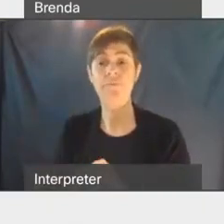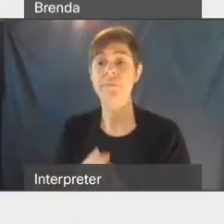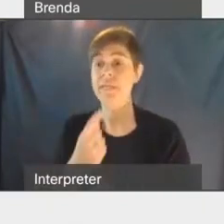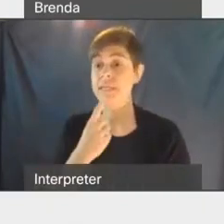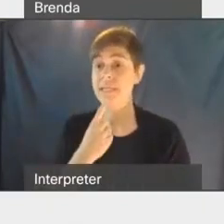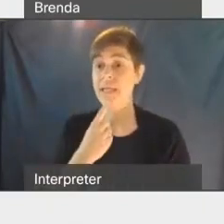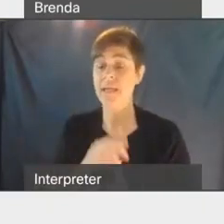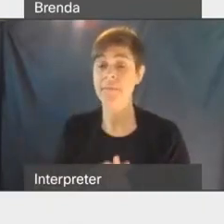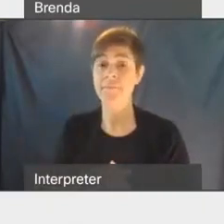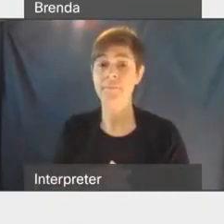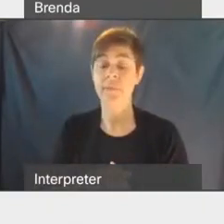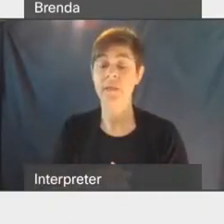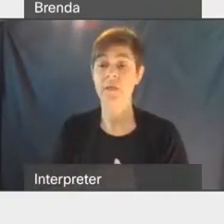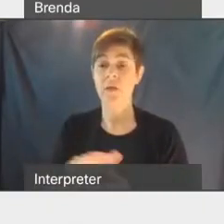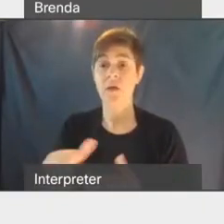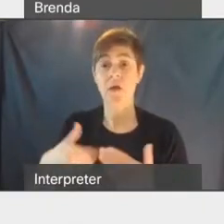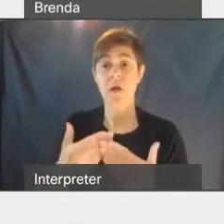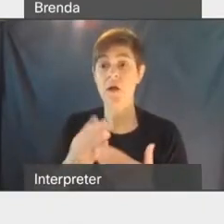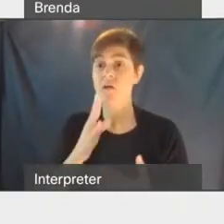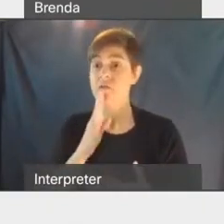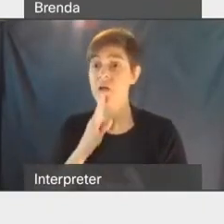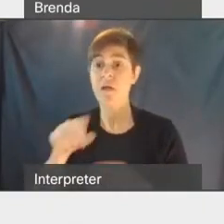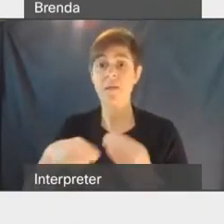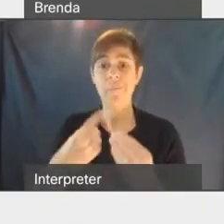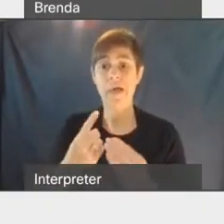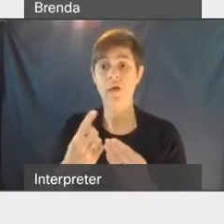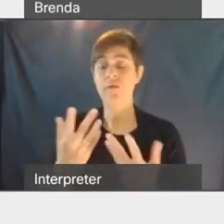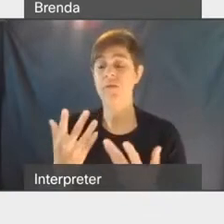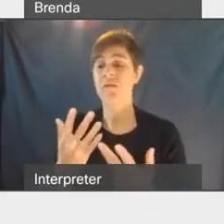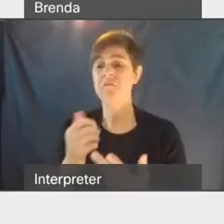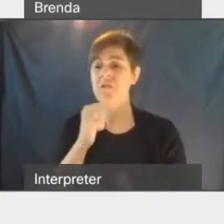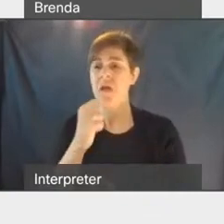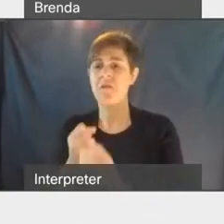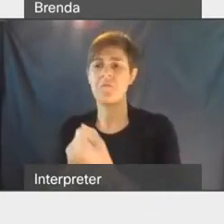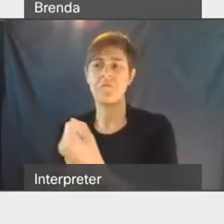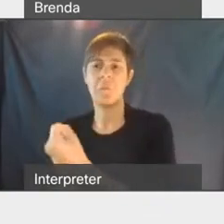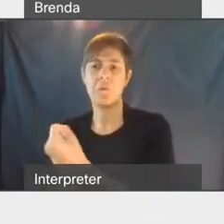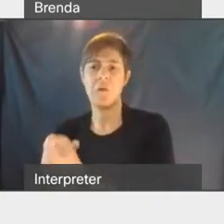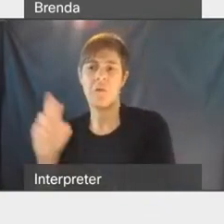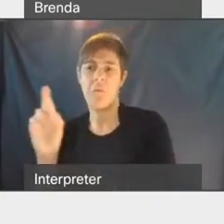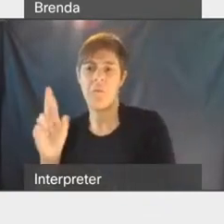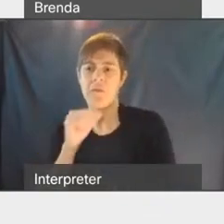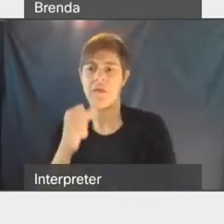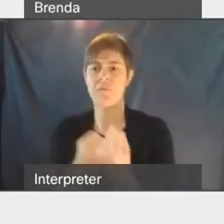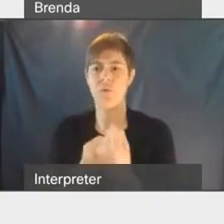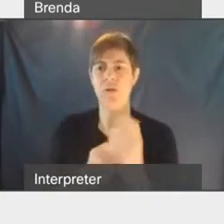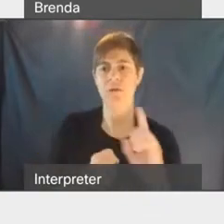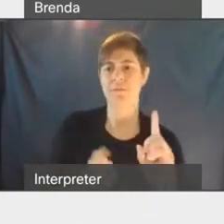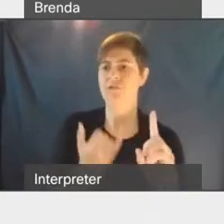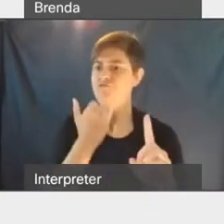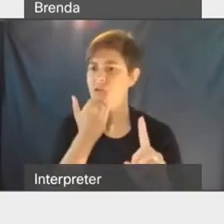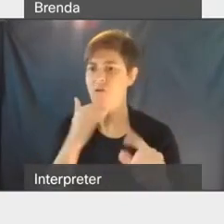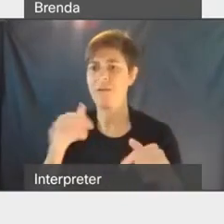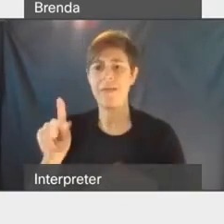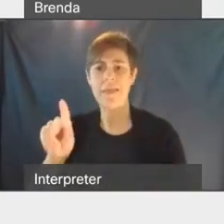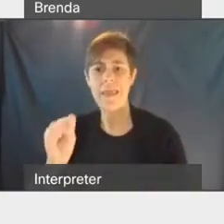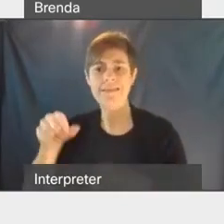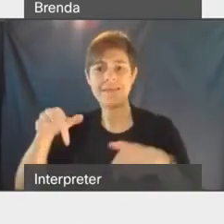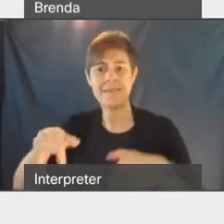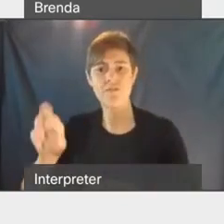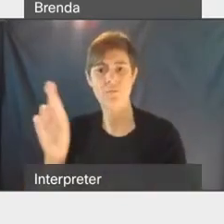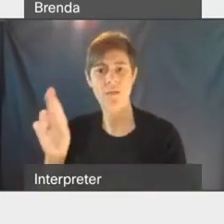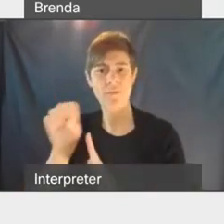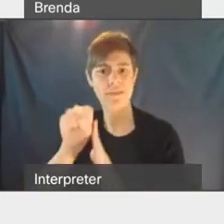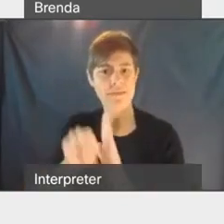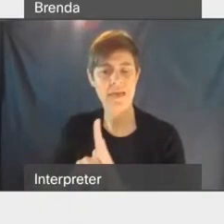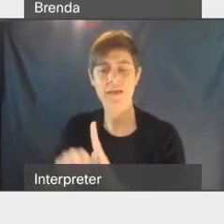say that all this talk about nonpartisanship is wrong. Kansas is a Republican state, has